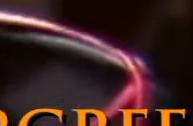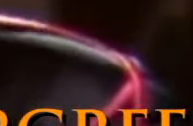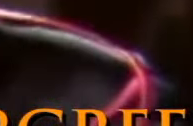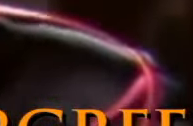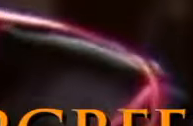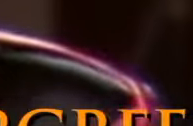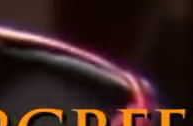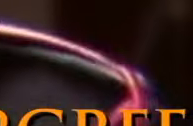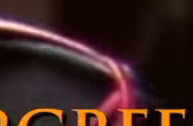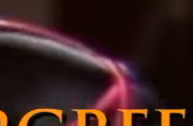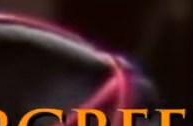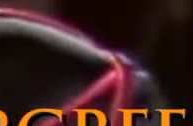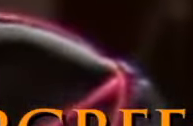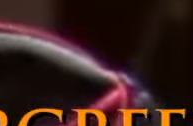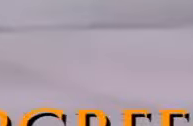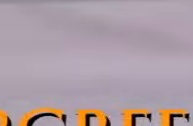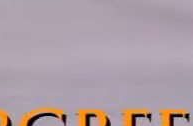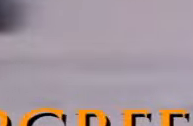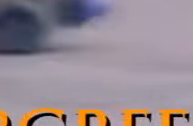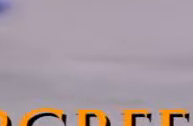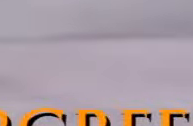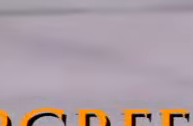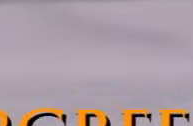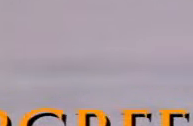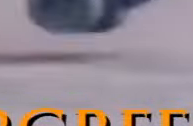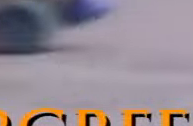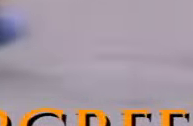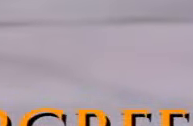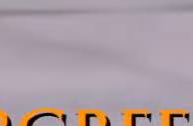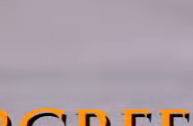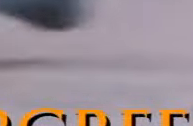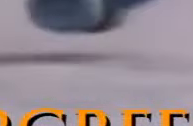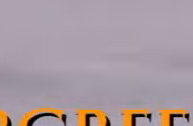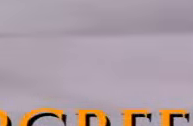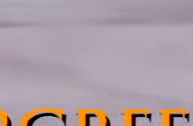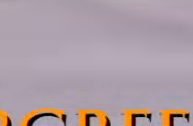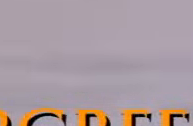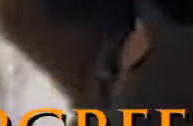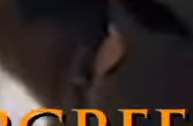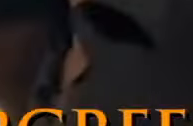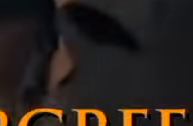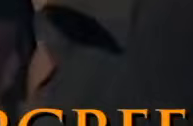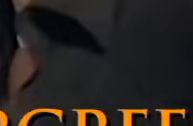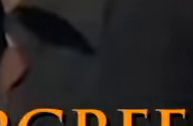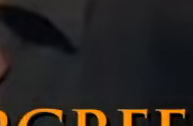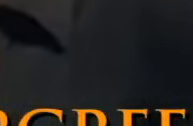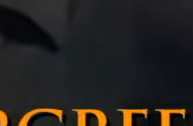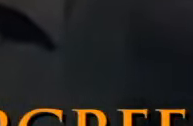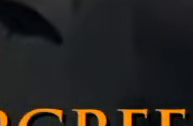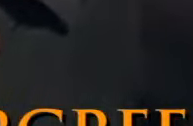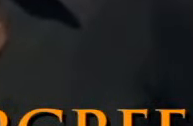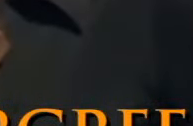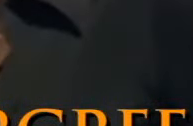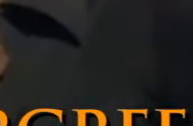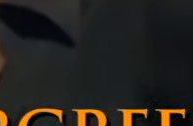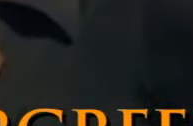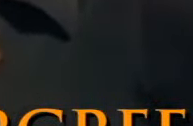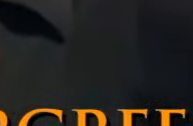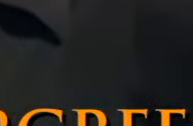I just don't wanna say too much, never too much, never too much, never too much. Nobody gets